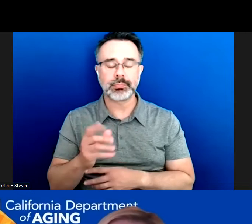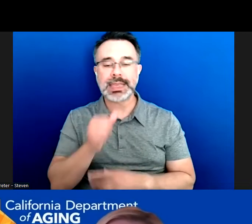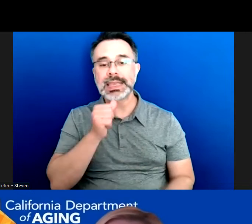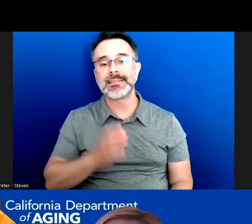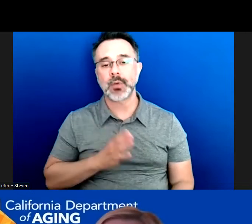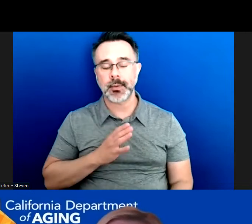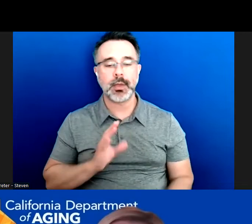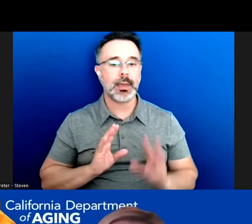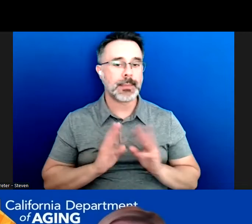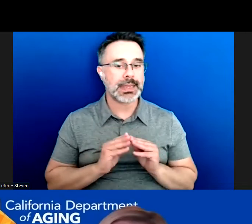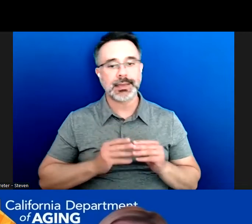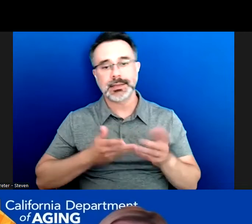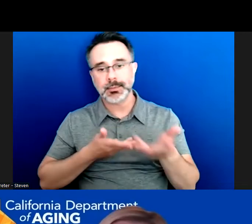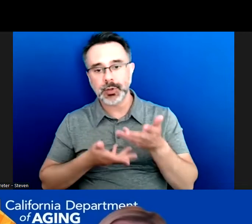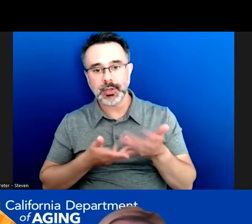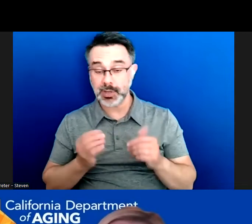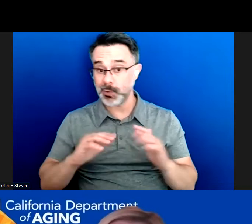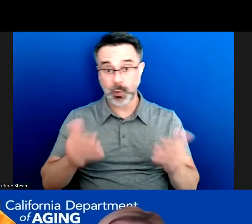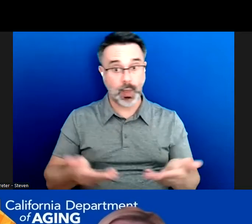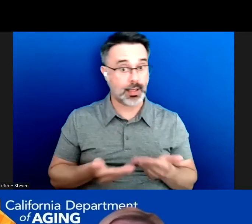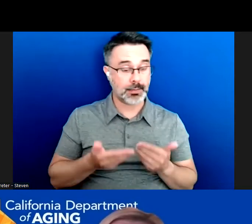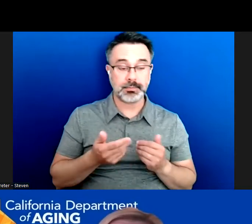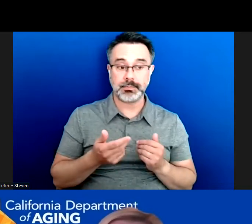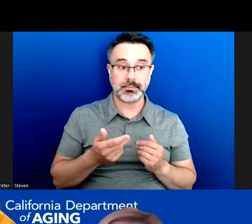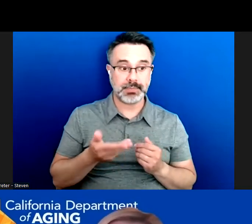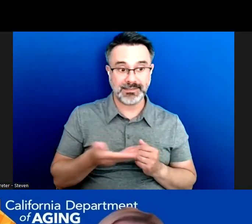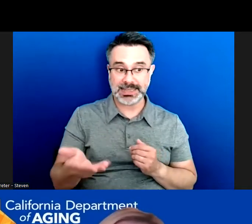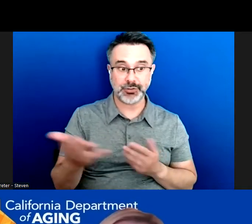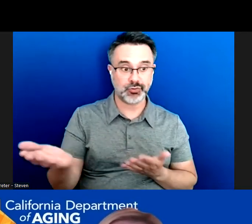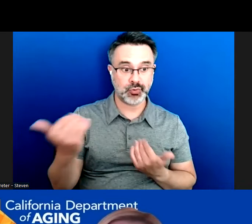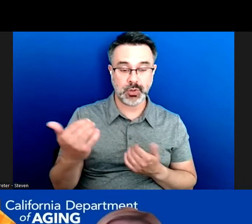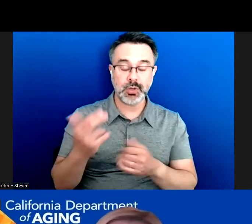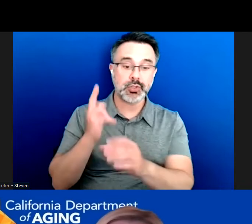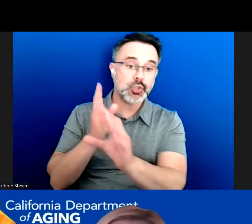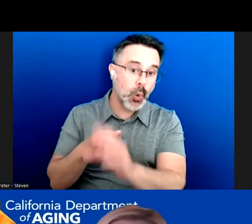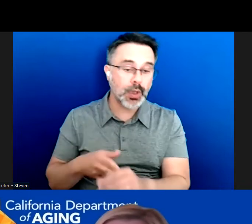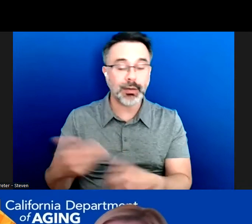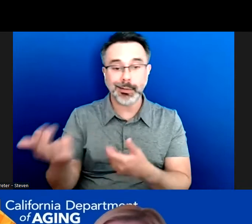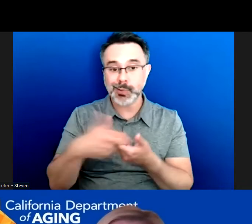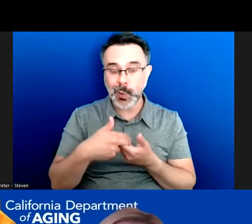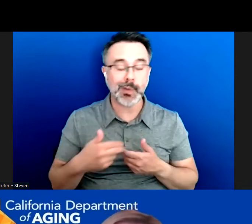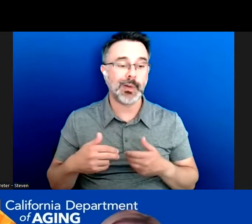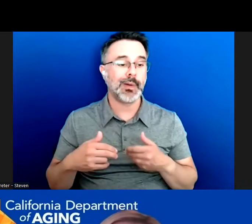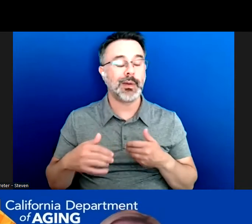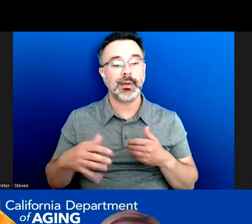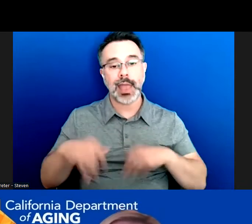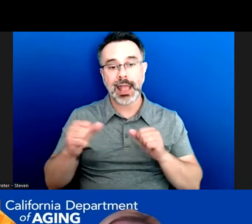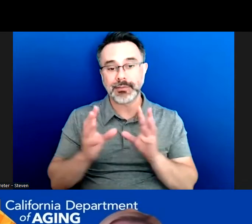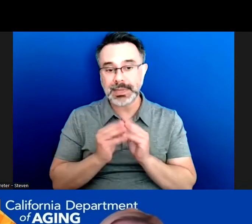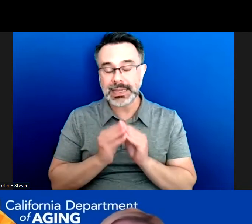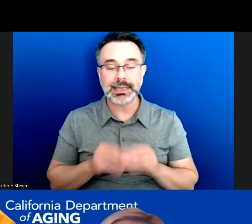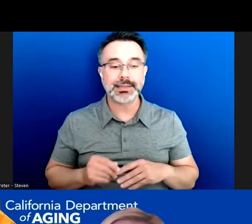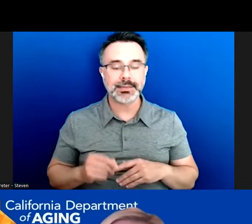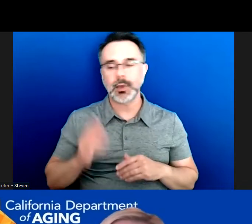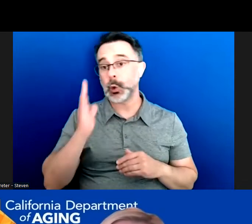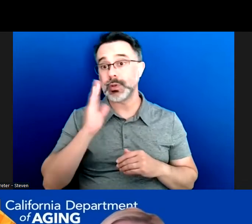of. And we welcome any invitations to join you, communicate, to have meetings. So you'll be seeing